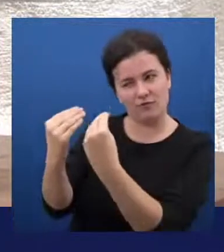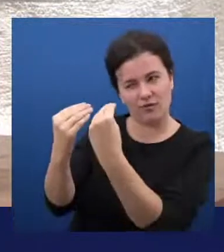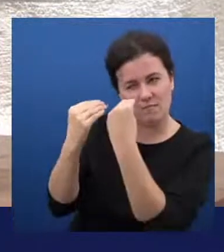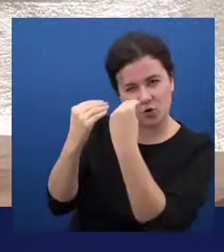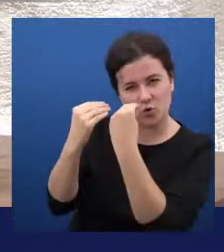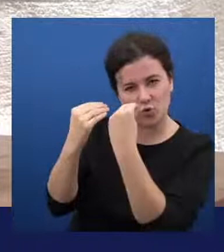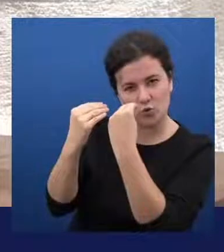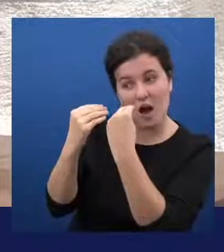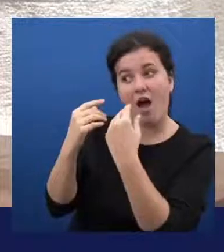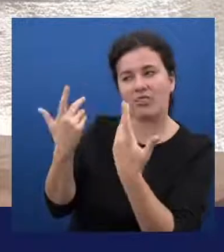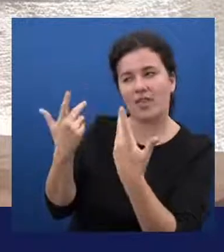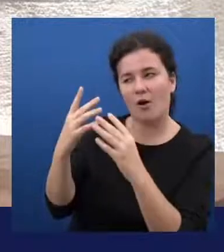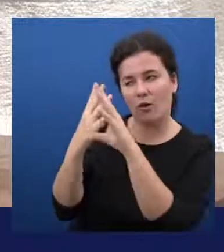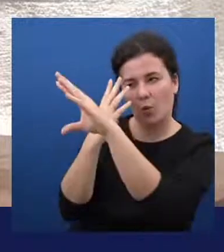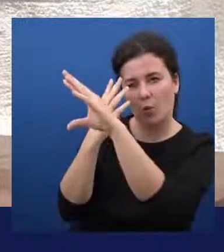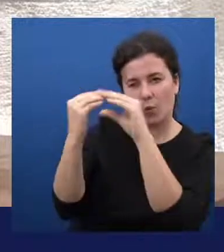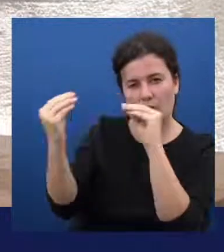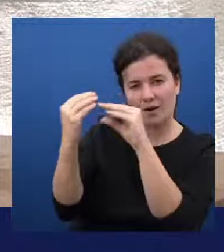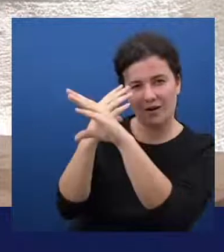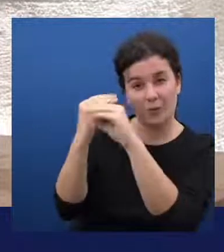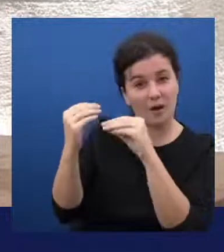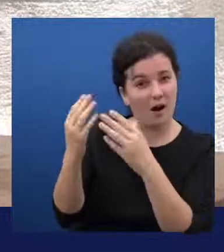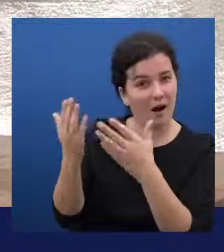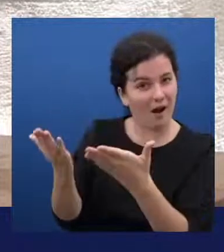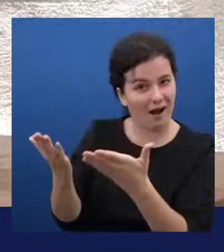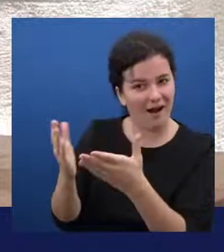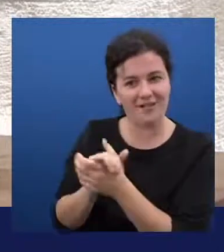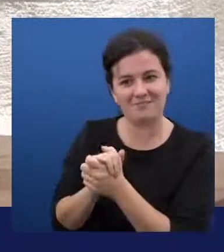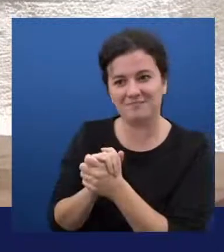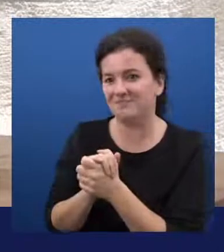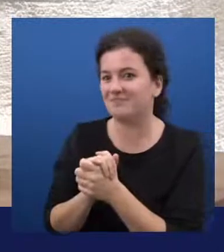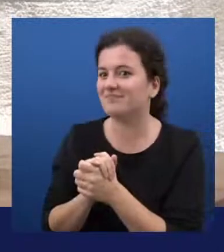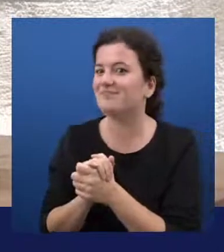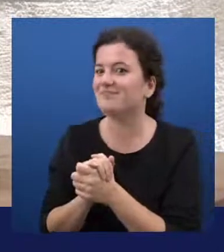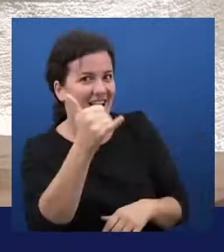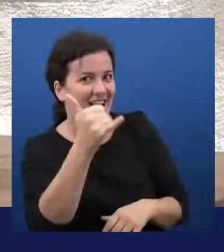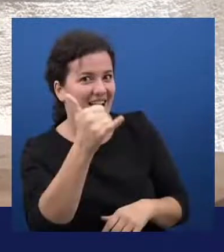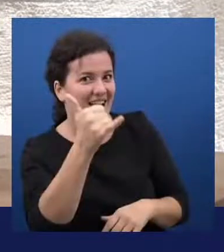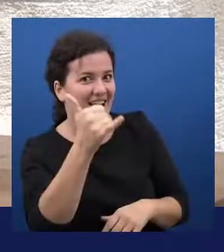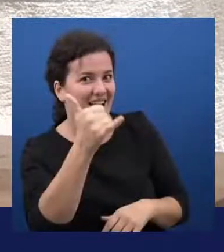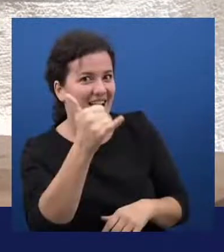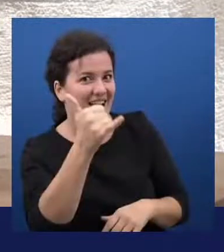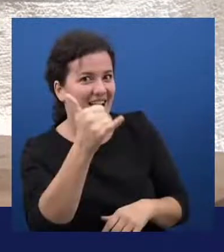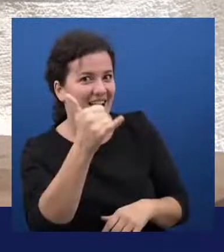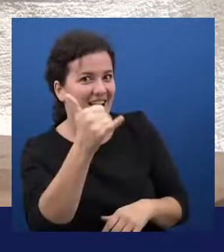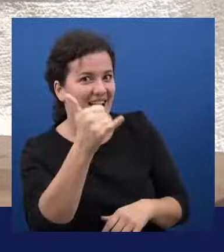classes from each other. Sounds It's like good. learning. It's so cool.